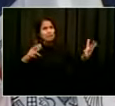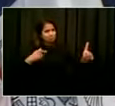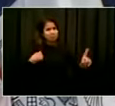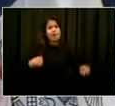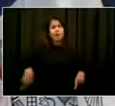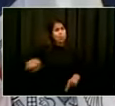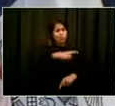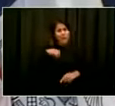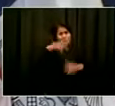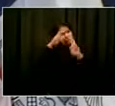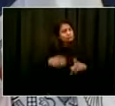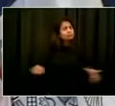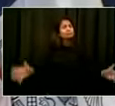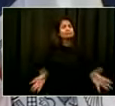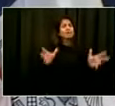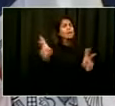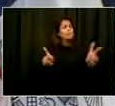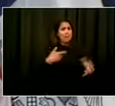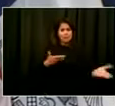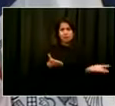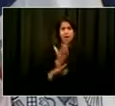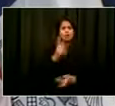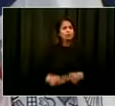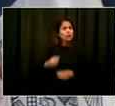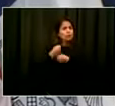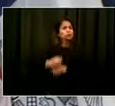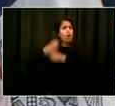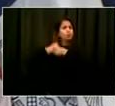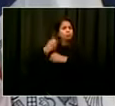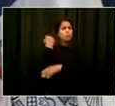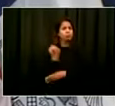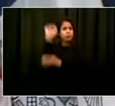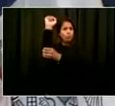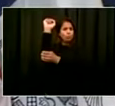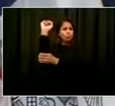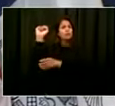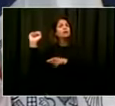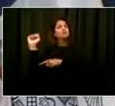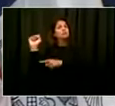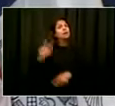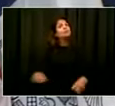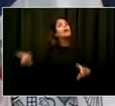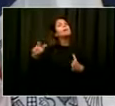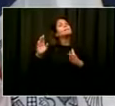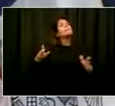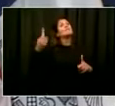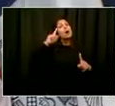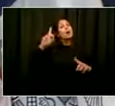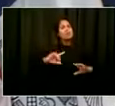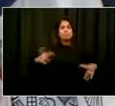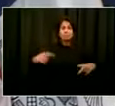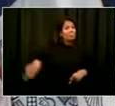and obviously we're going to have to deal with it if anyone attempts violence, and we have to stop that violence. I